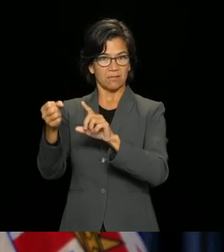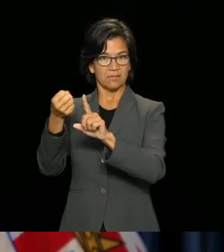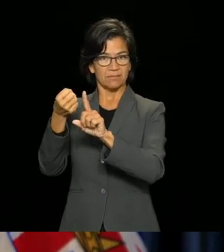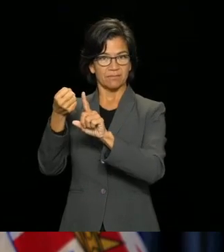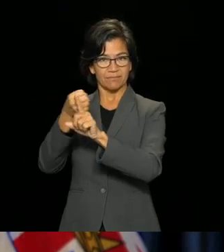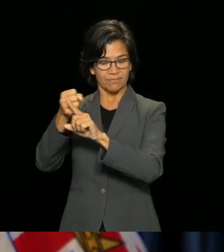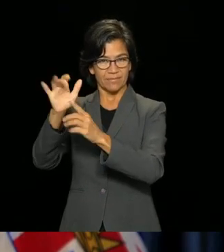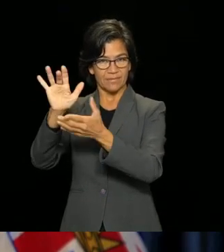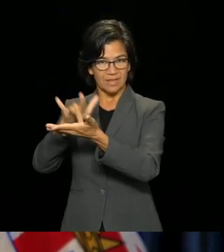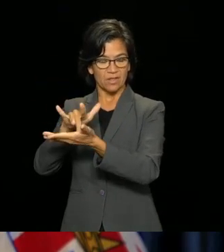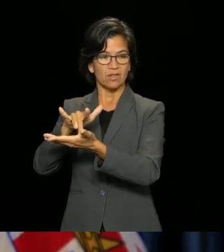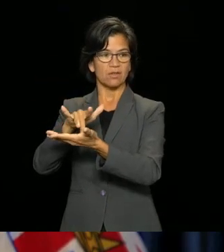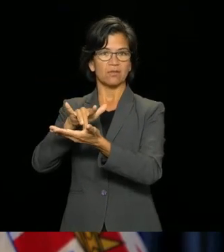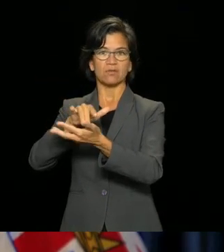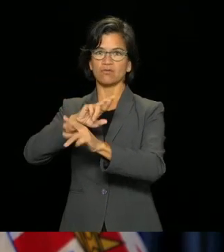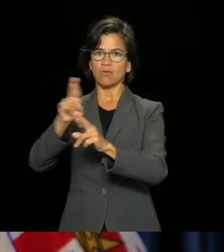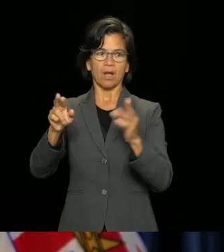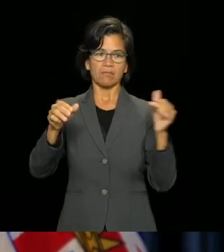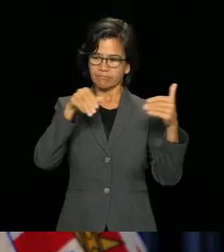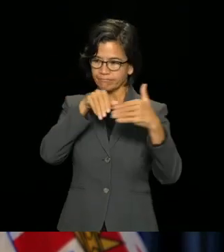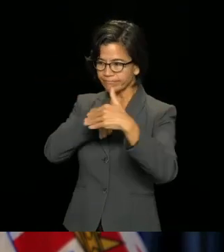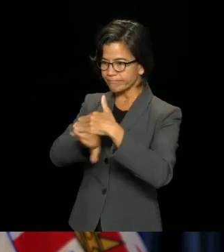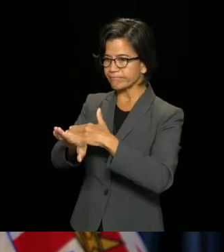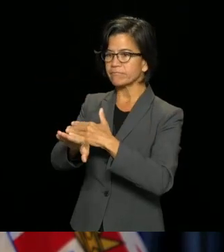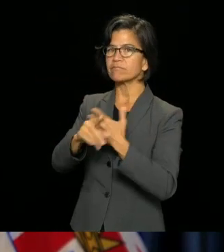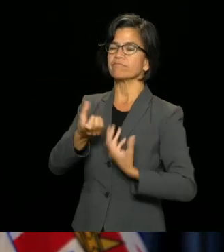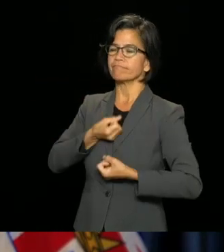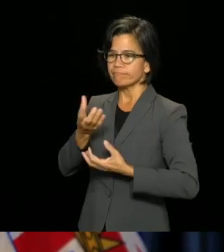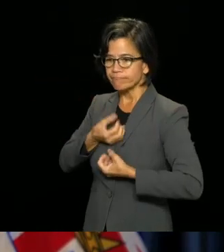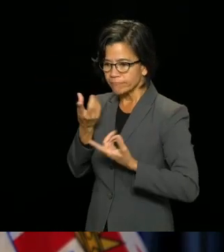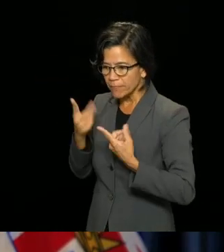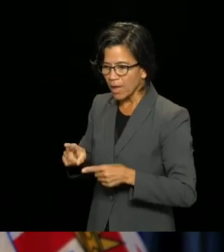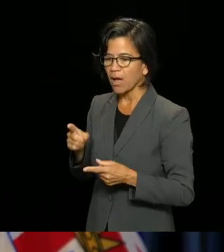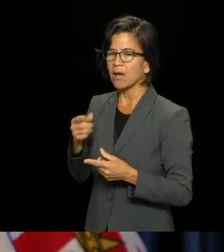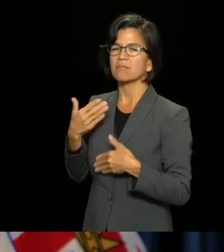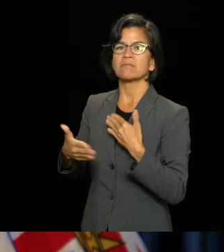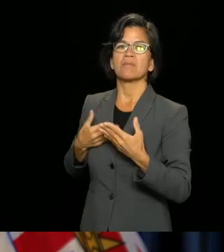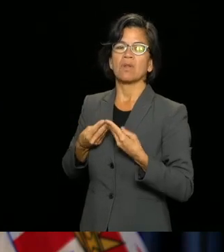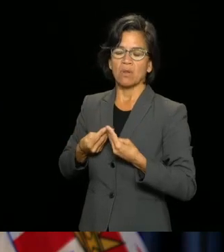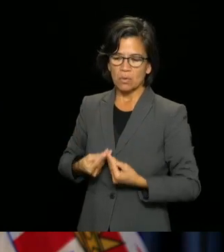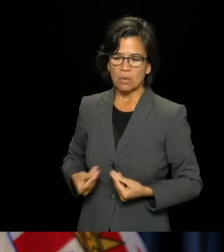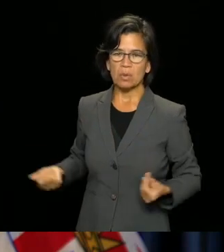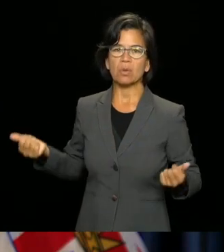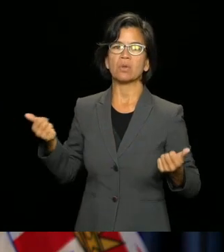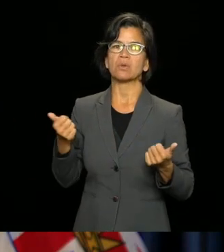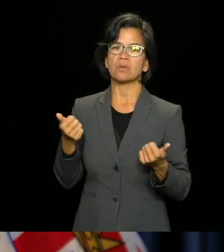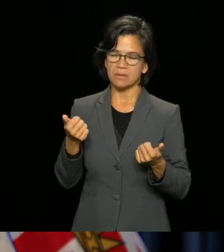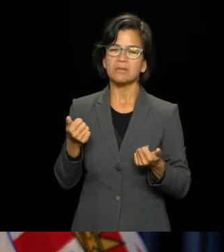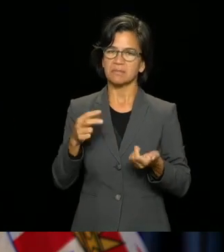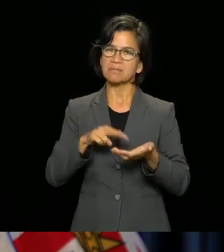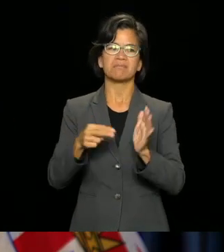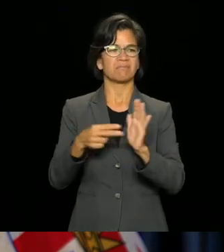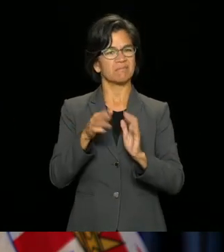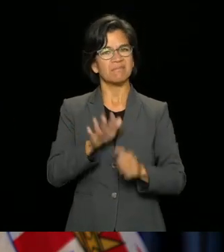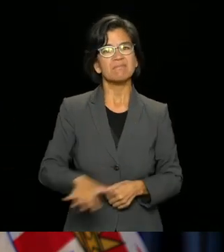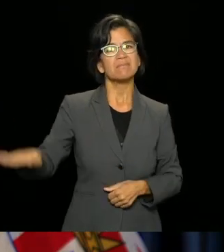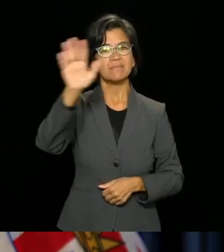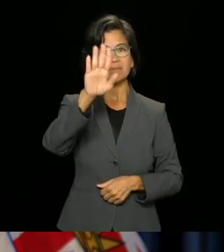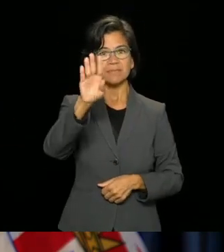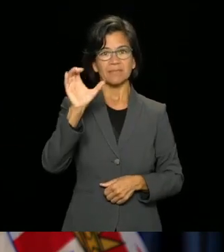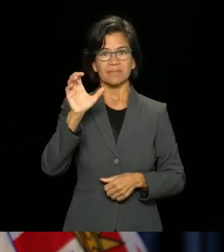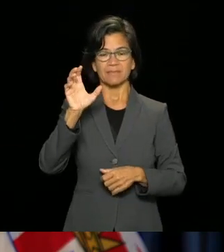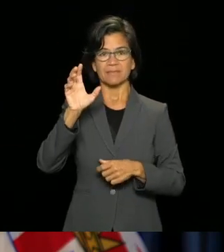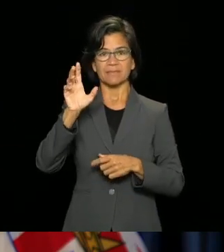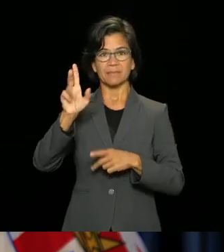to provide service. They helped her to report her story and recover from the assault. Everyone in